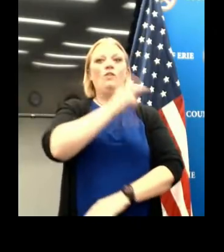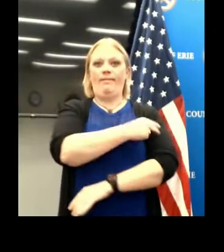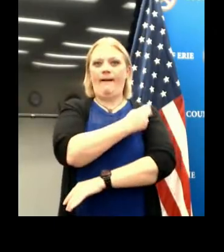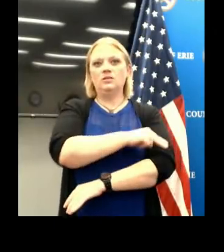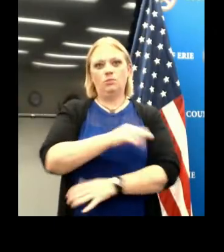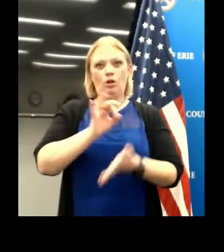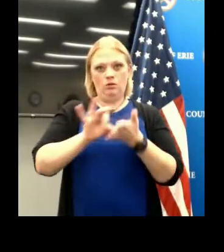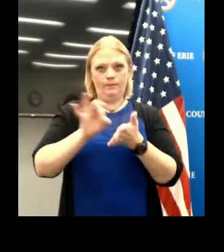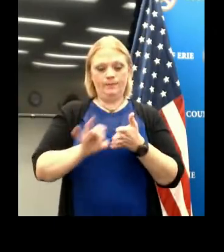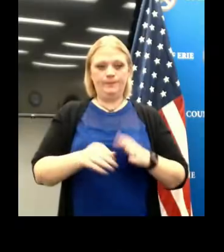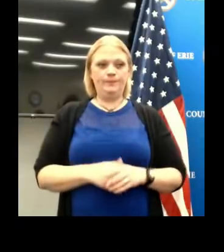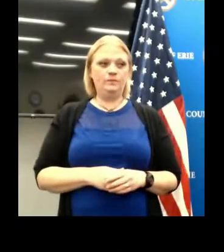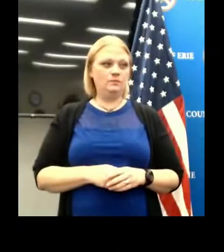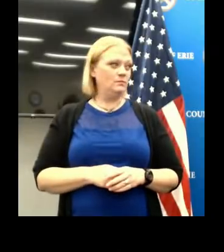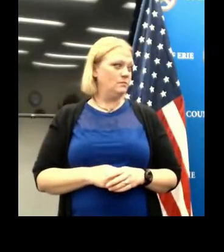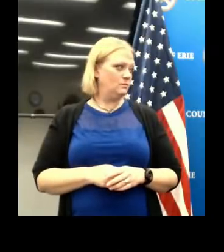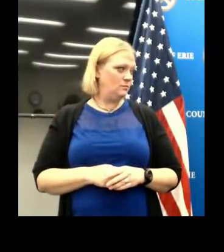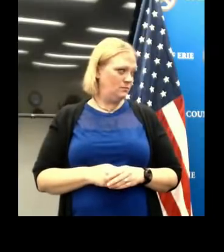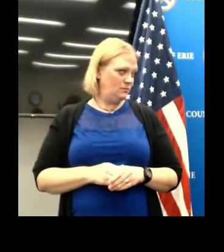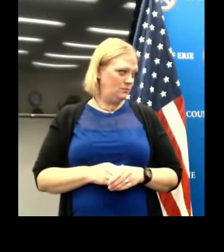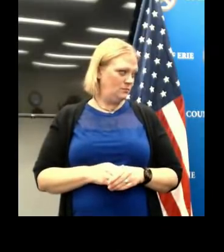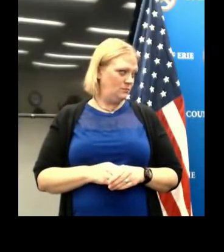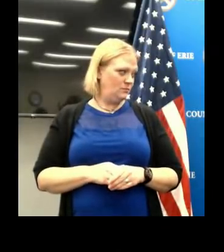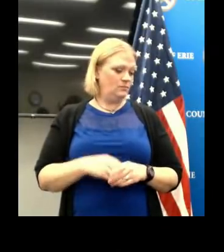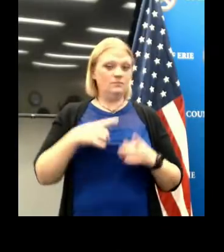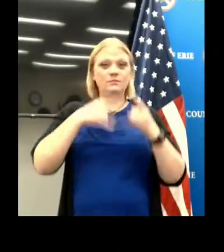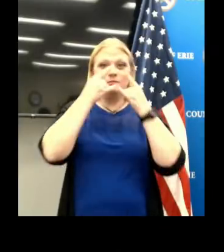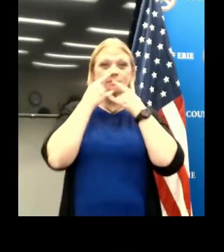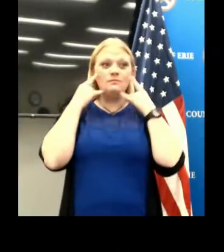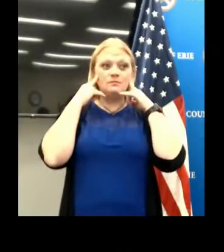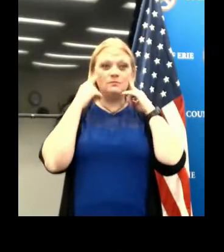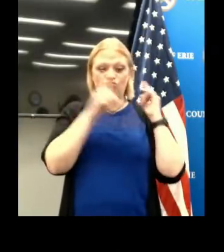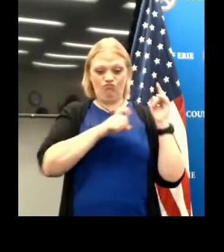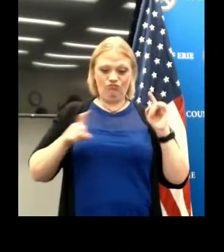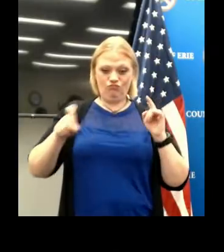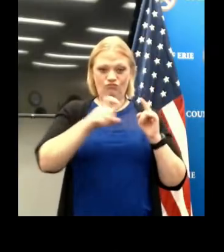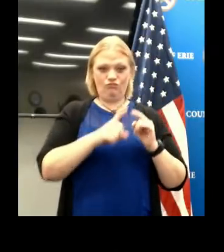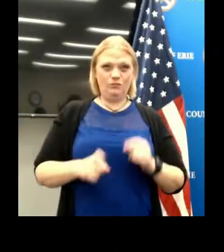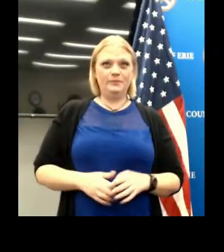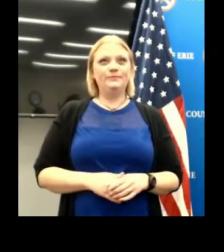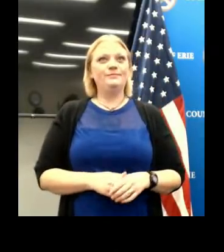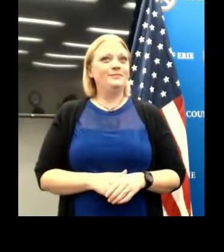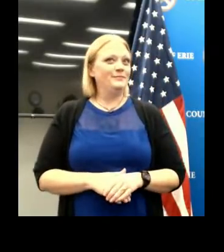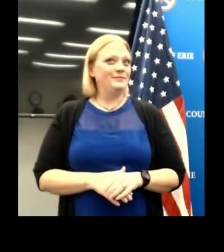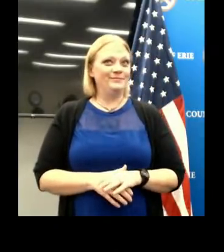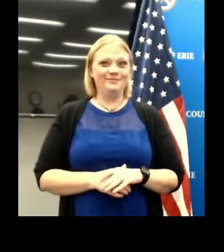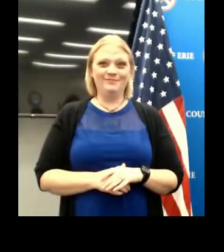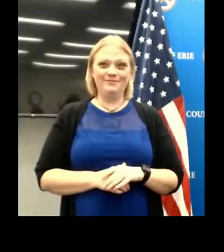Burstein, and let me put my mask on before you come back up here.